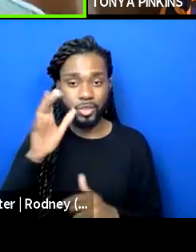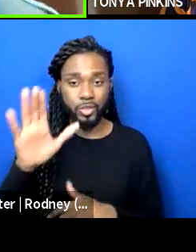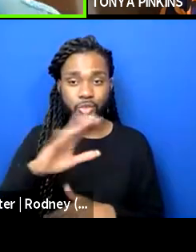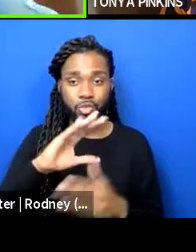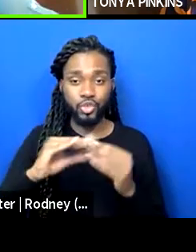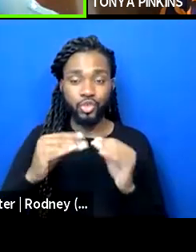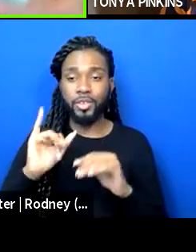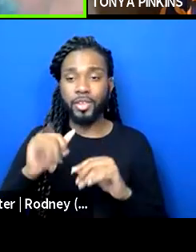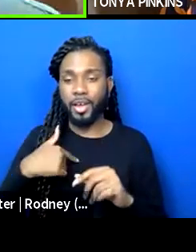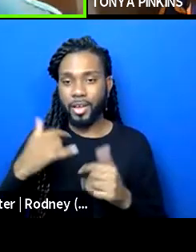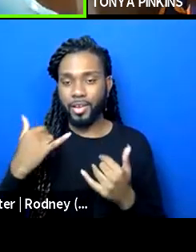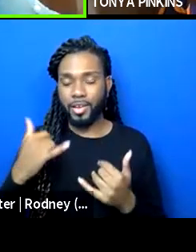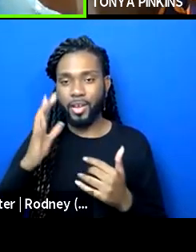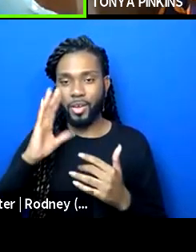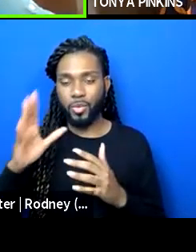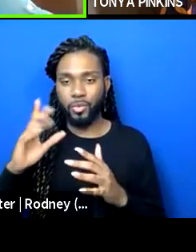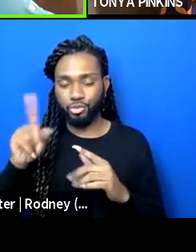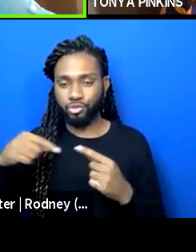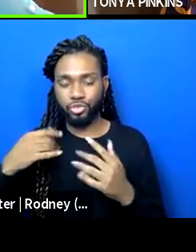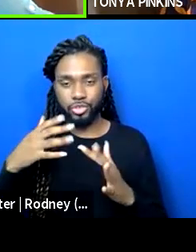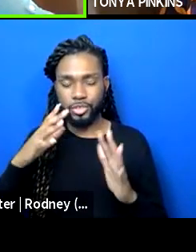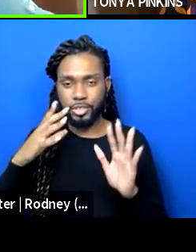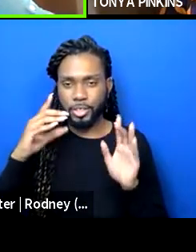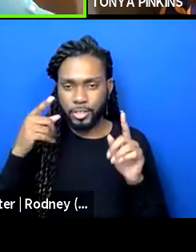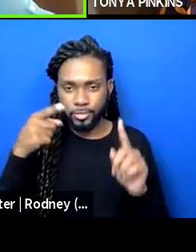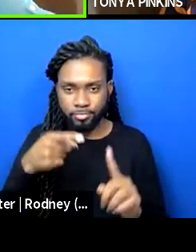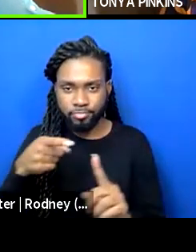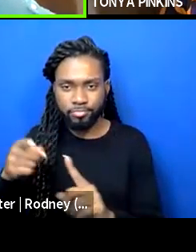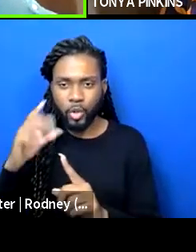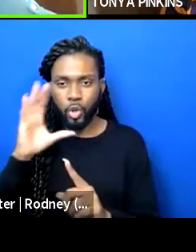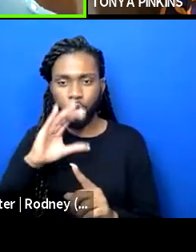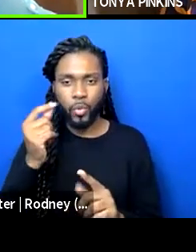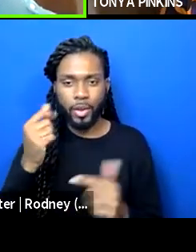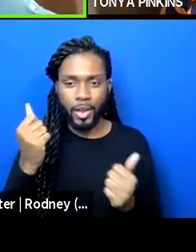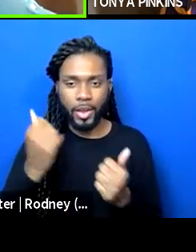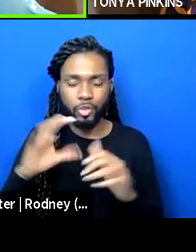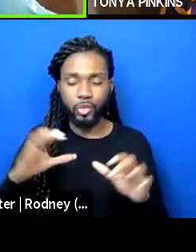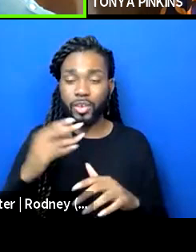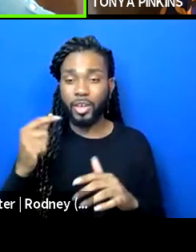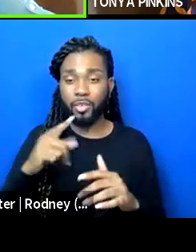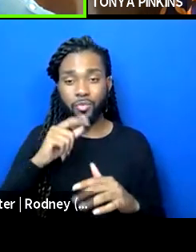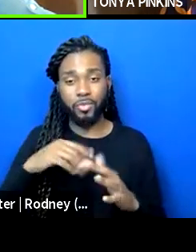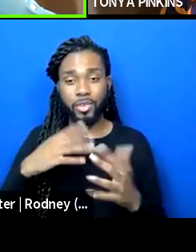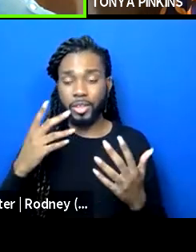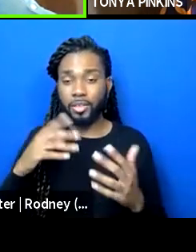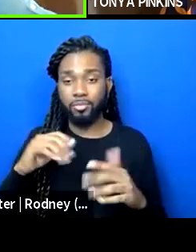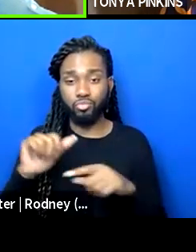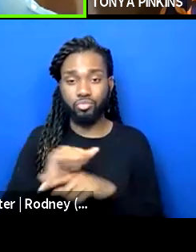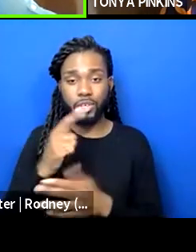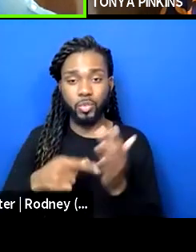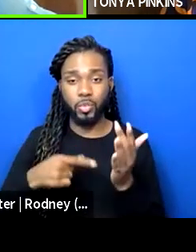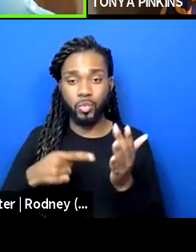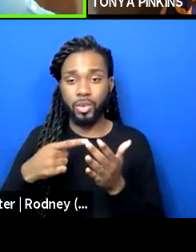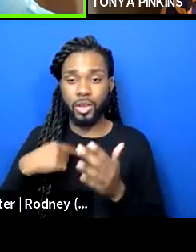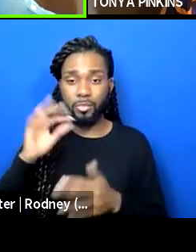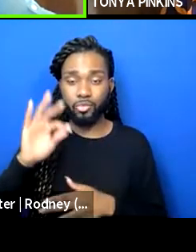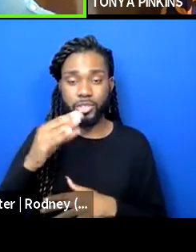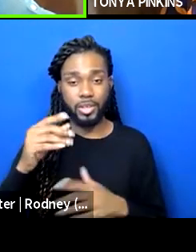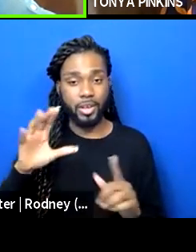to go drill down into everything that everybody's doing and practice what I preach, make sure I'm amplifying the women around me.